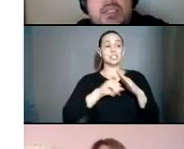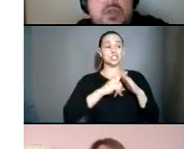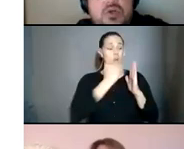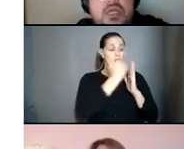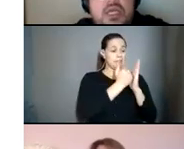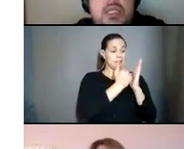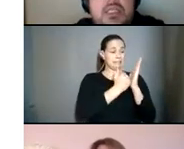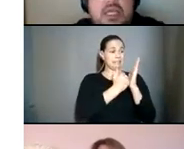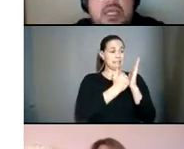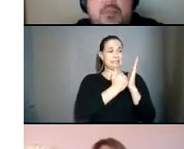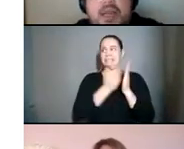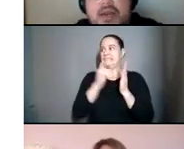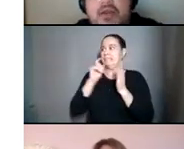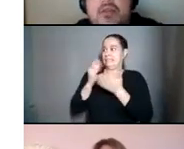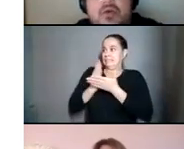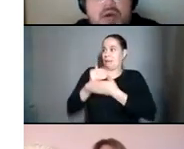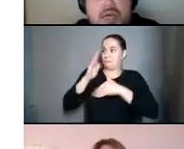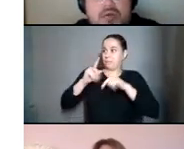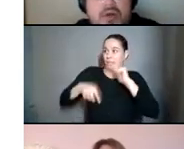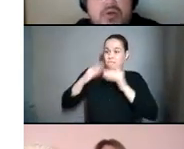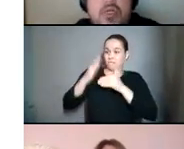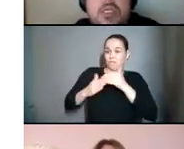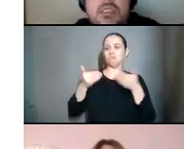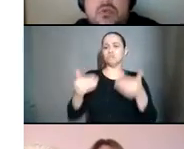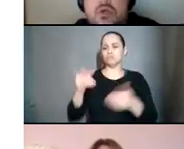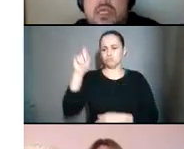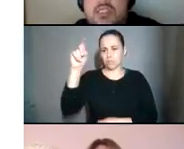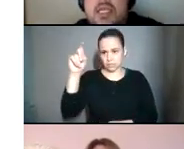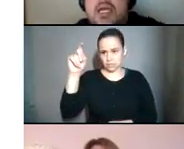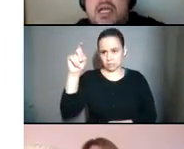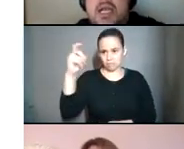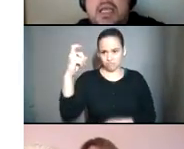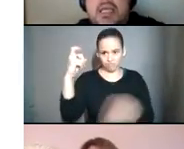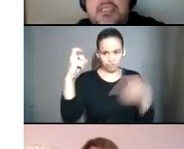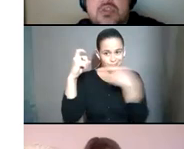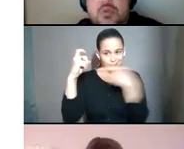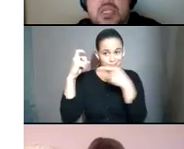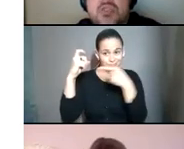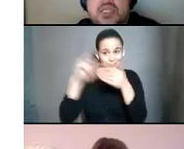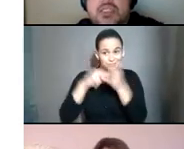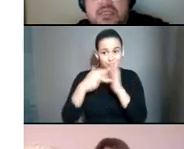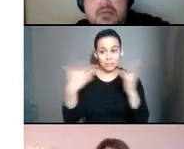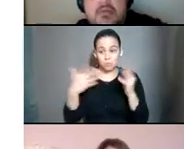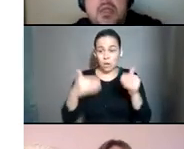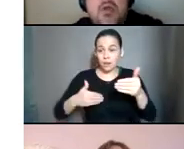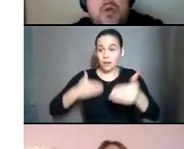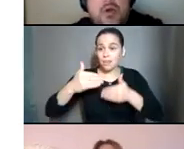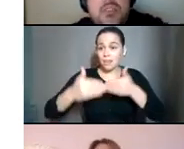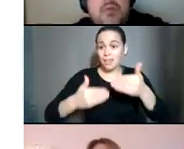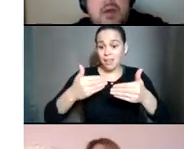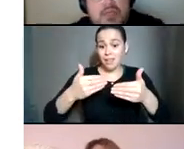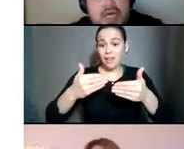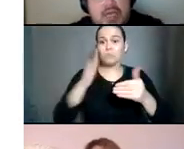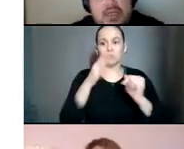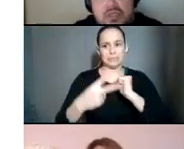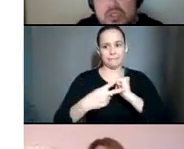stop playing the game. If your child clicks the X, their progress on that game will be saved so they do not